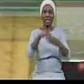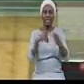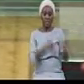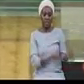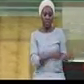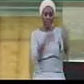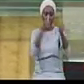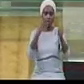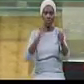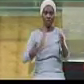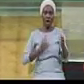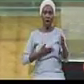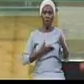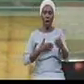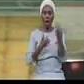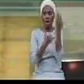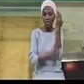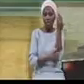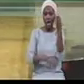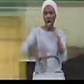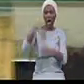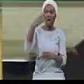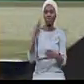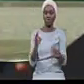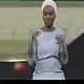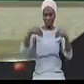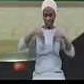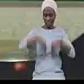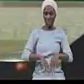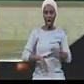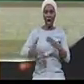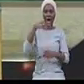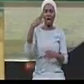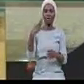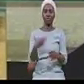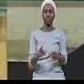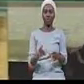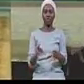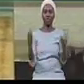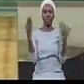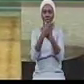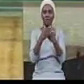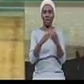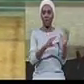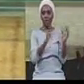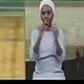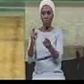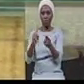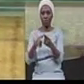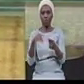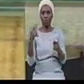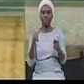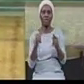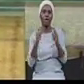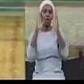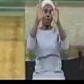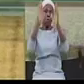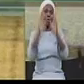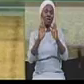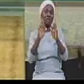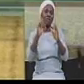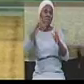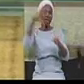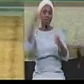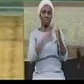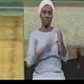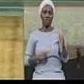dungeon, out of darkness, into the marvelous light of the Lord, it's in that promotion we ourselves, we have progress, and you